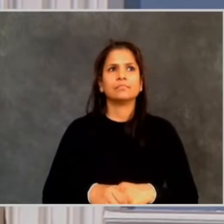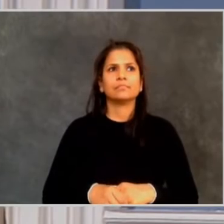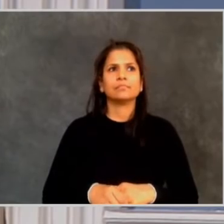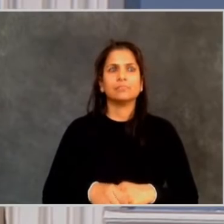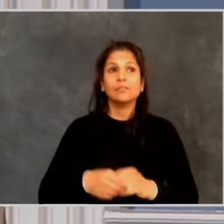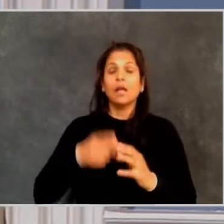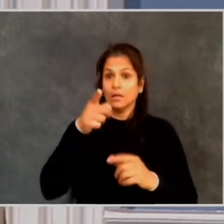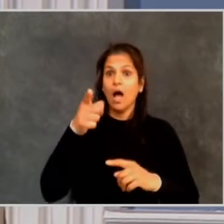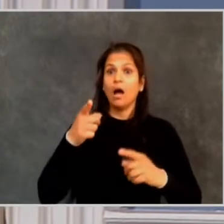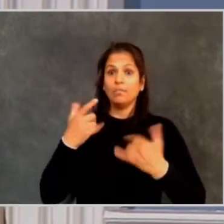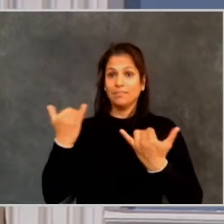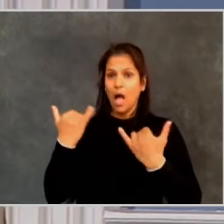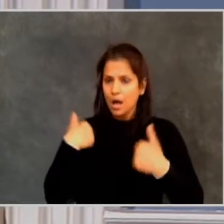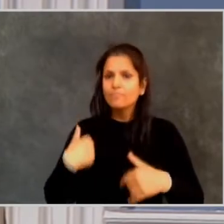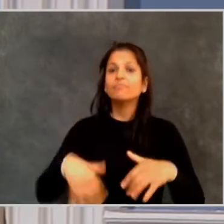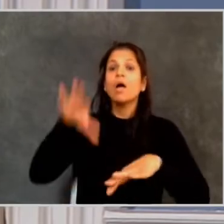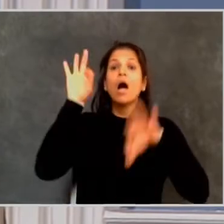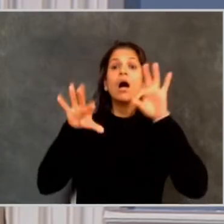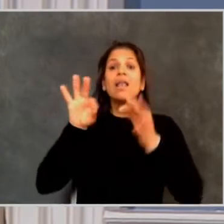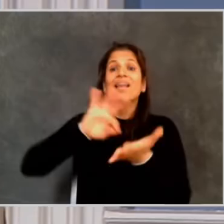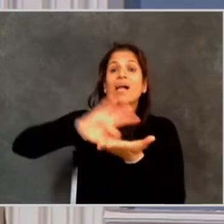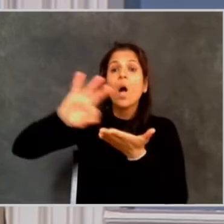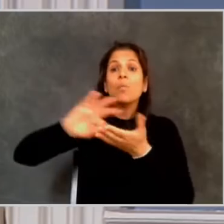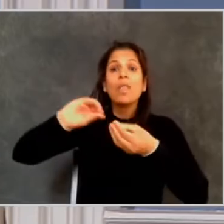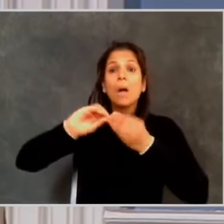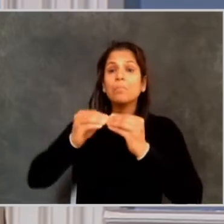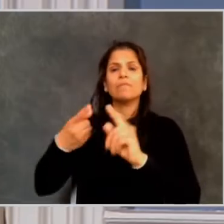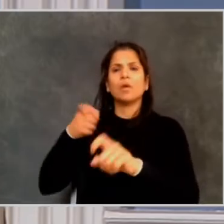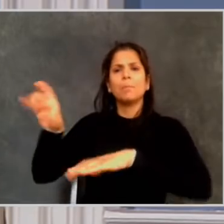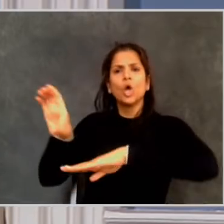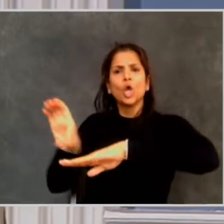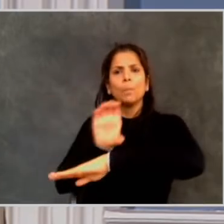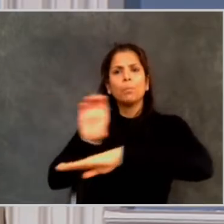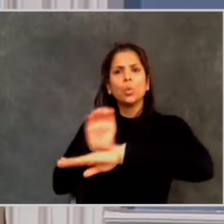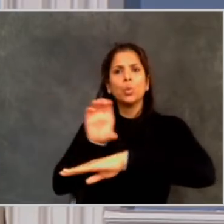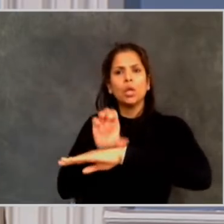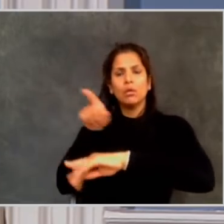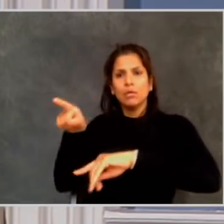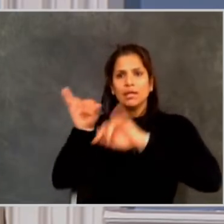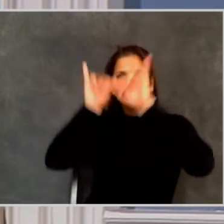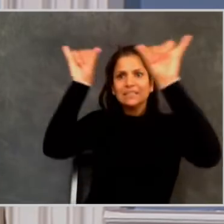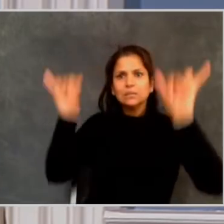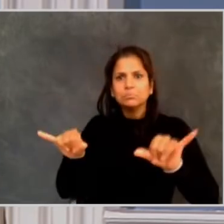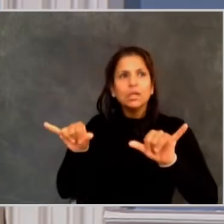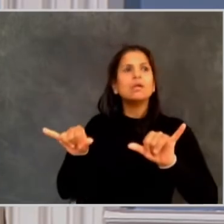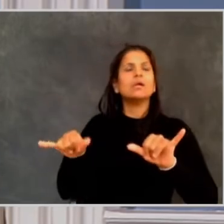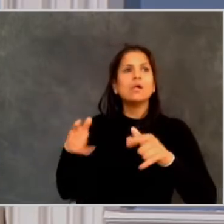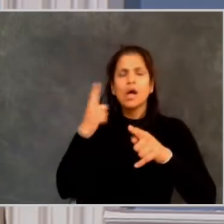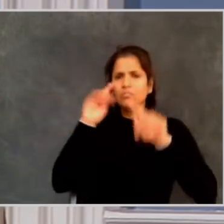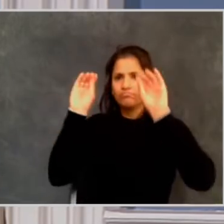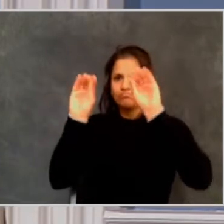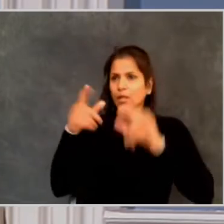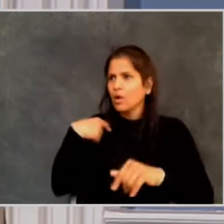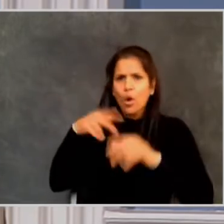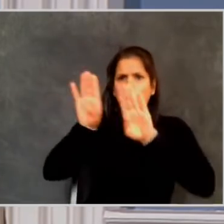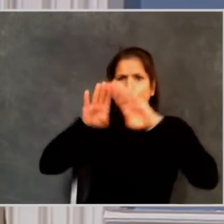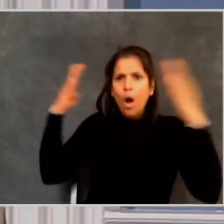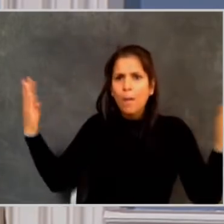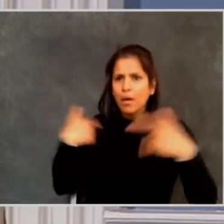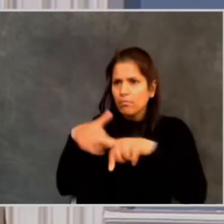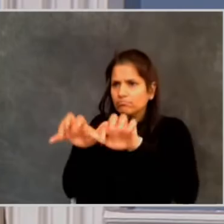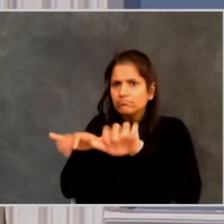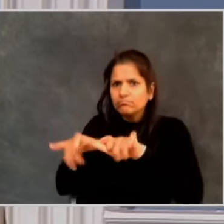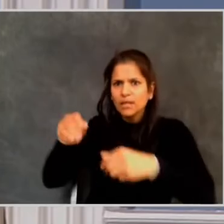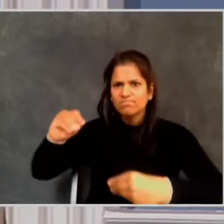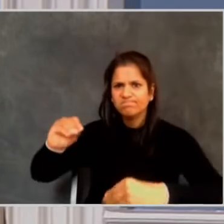the importance of needing to know this information. And so the other thing that I will say is that, in spite of all